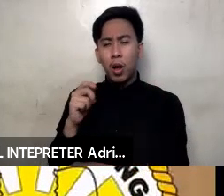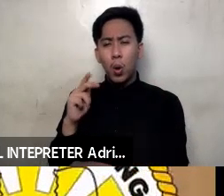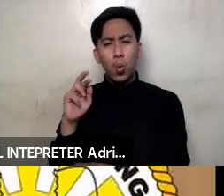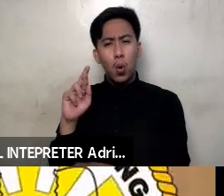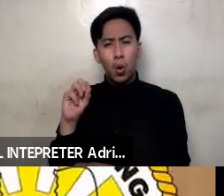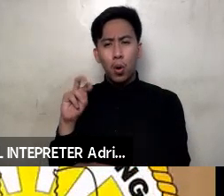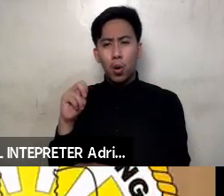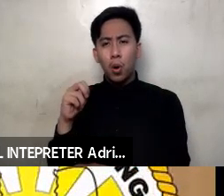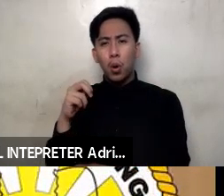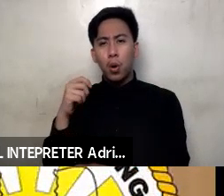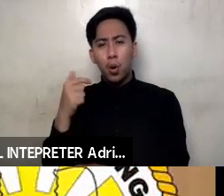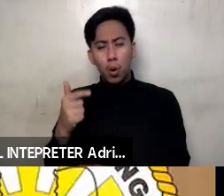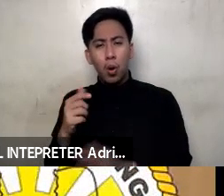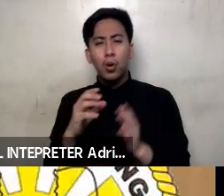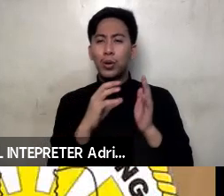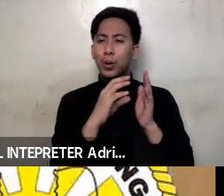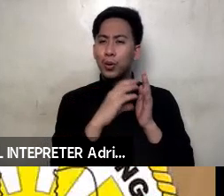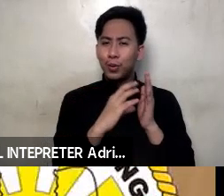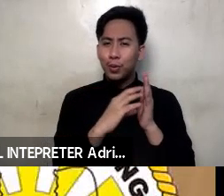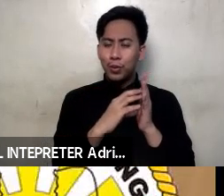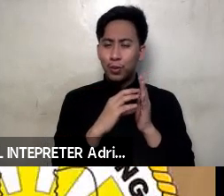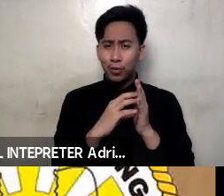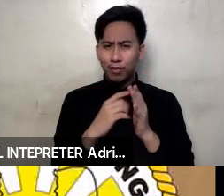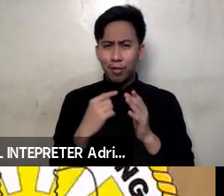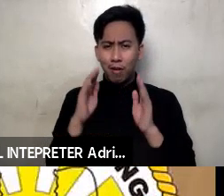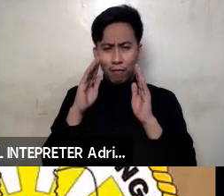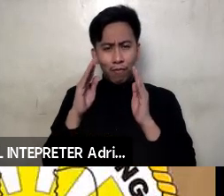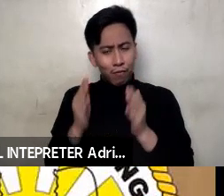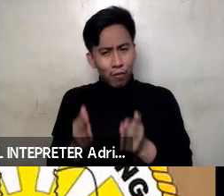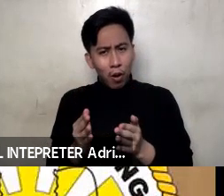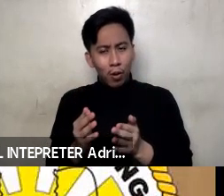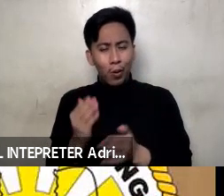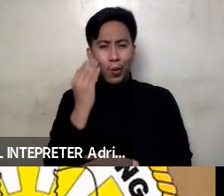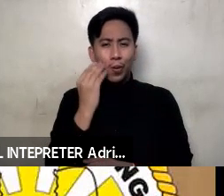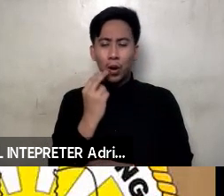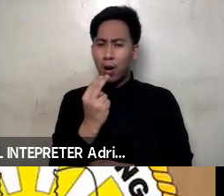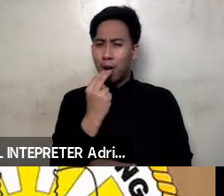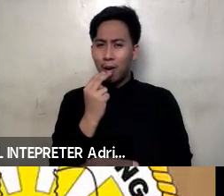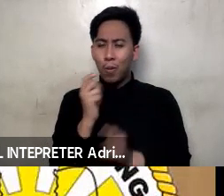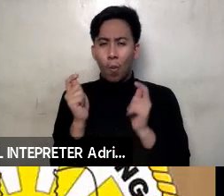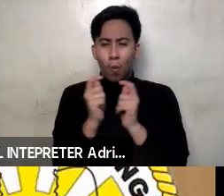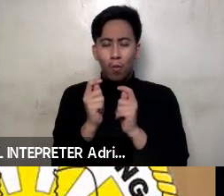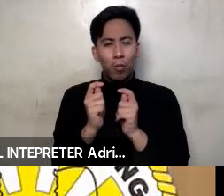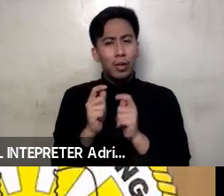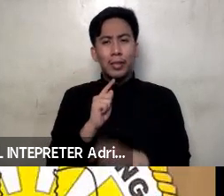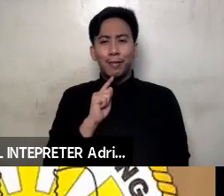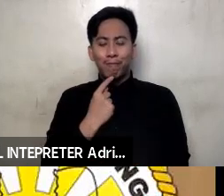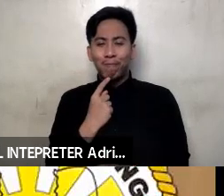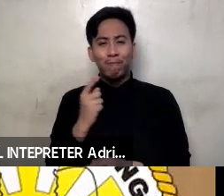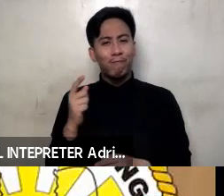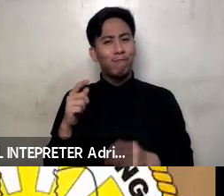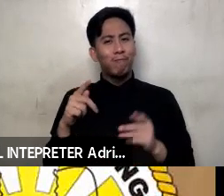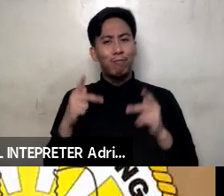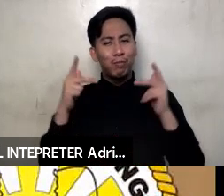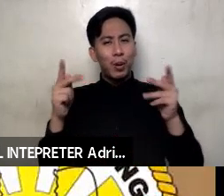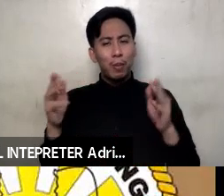The city acknowledges that malnutrition is a serious public health concern. Thus, it should be